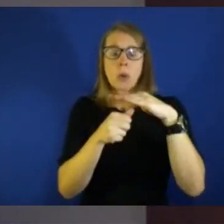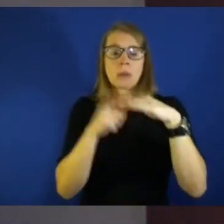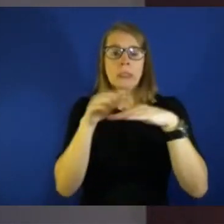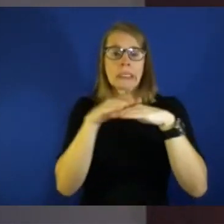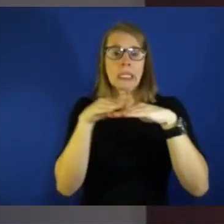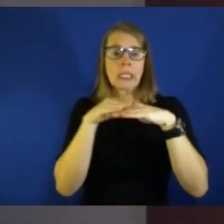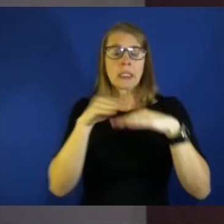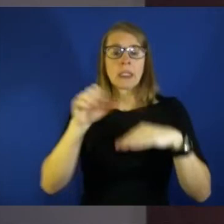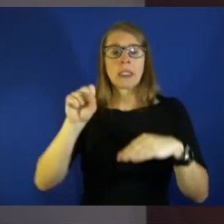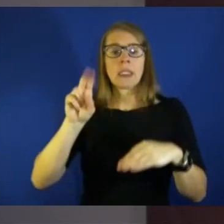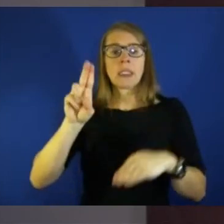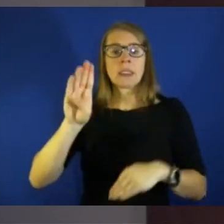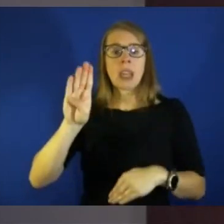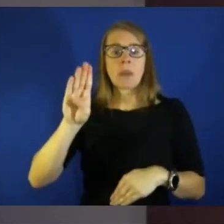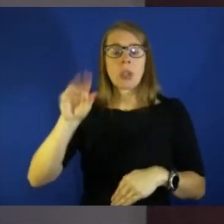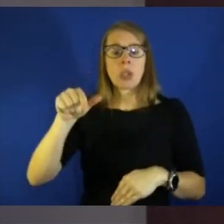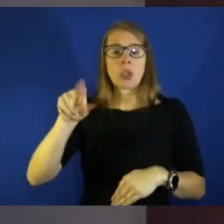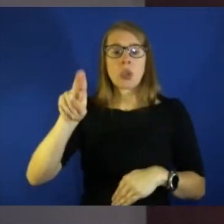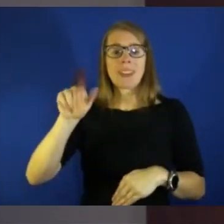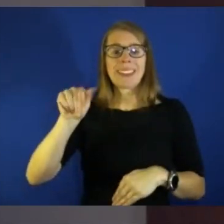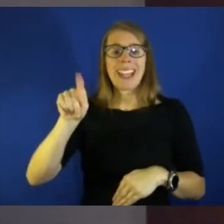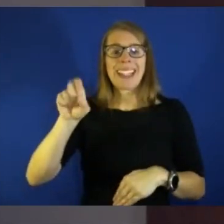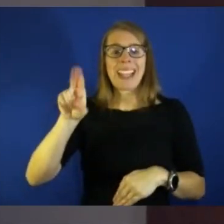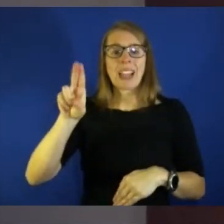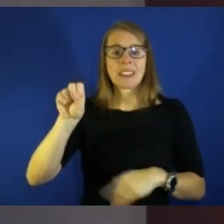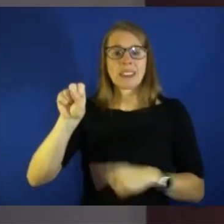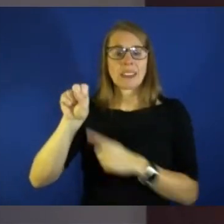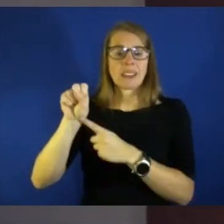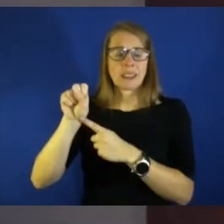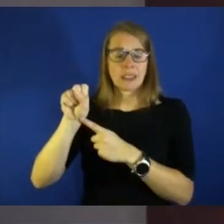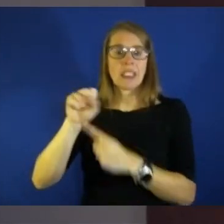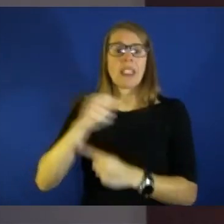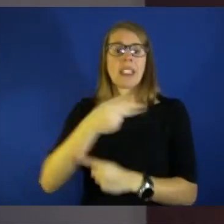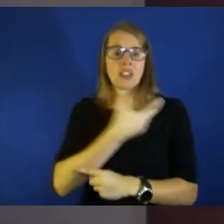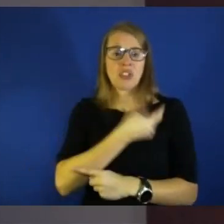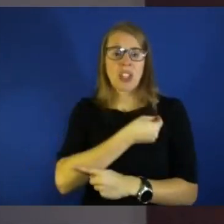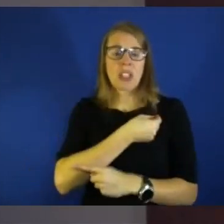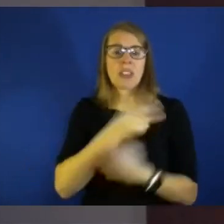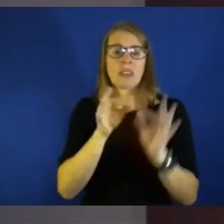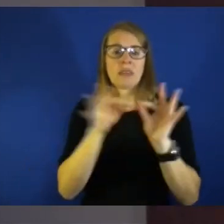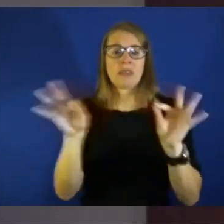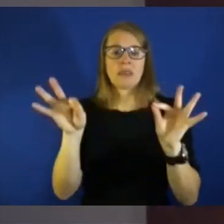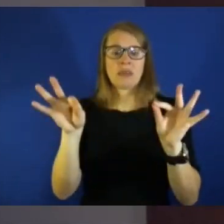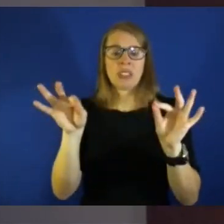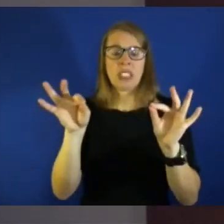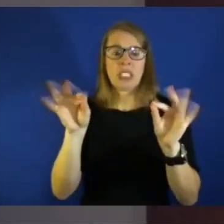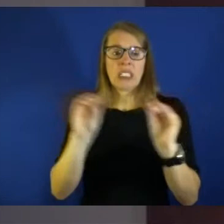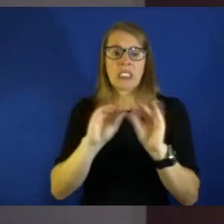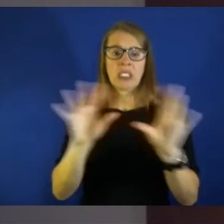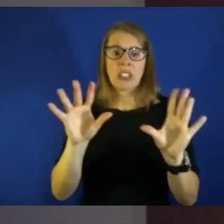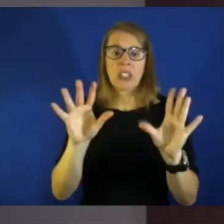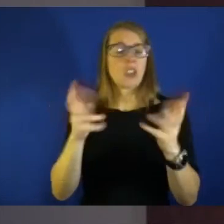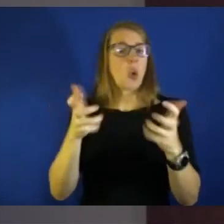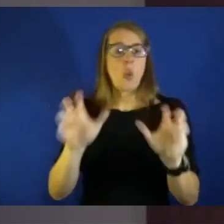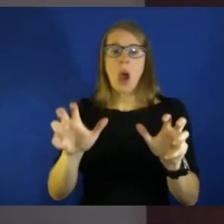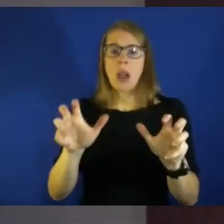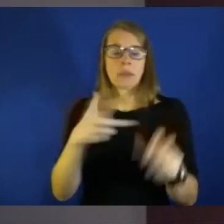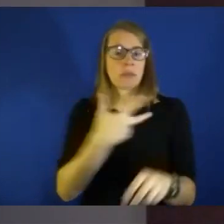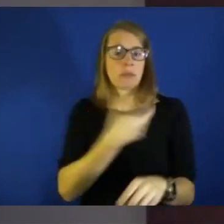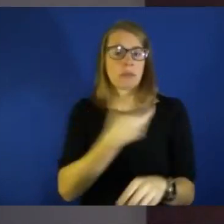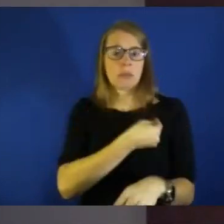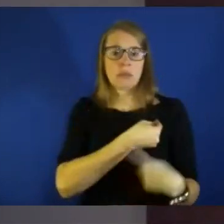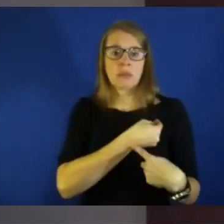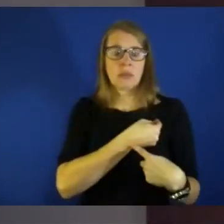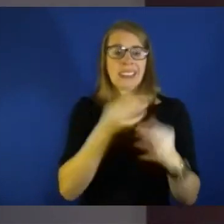That's available as an alternative, and they phrase it pretty specifically. They don't want this to be standard of care right now, but that still requires the